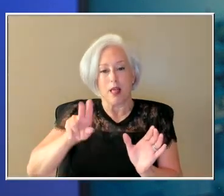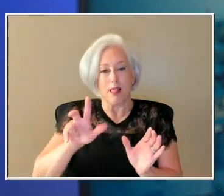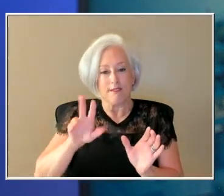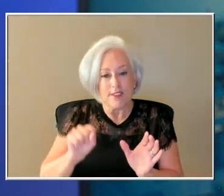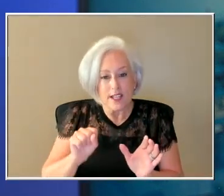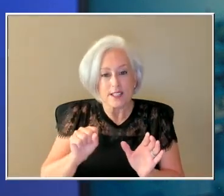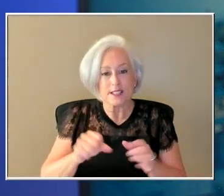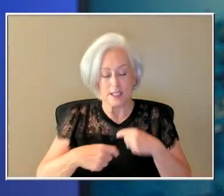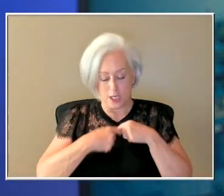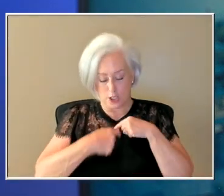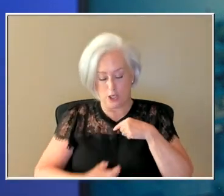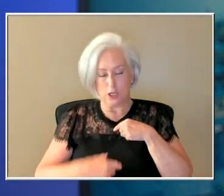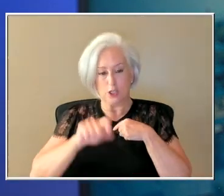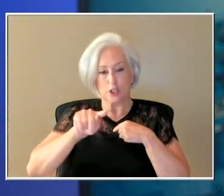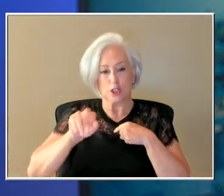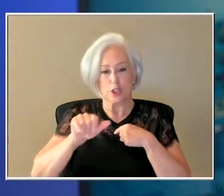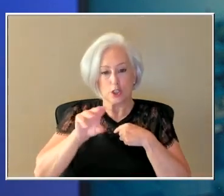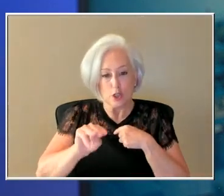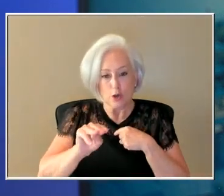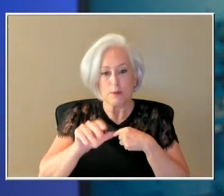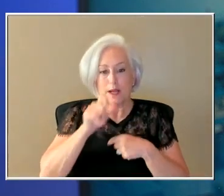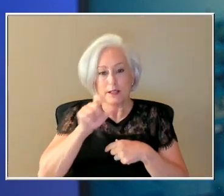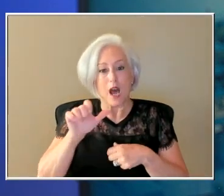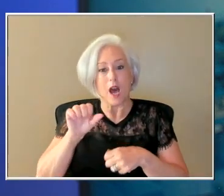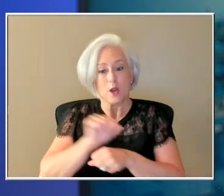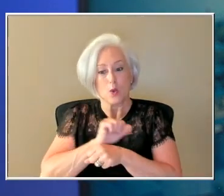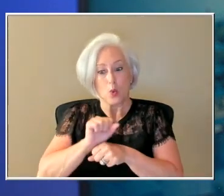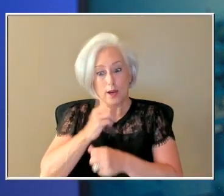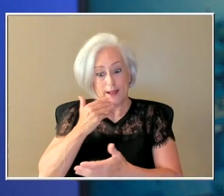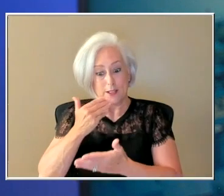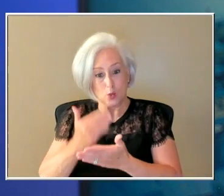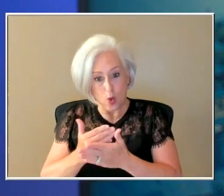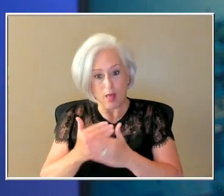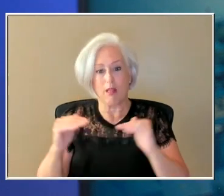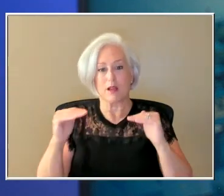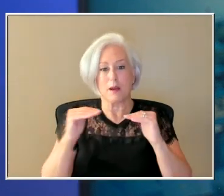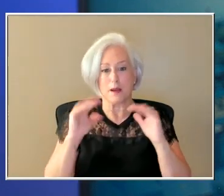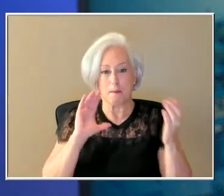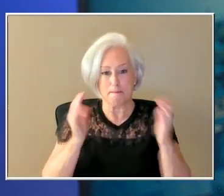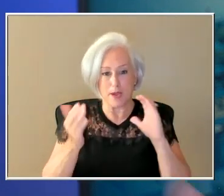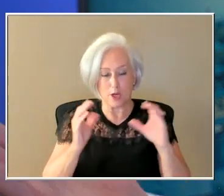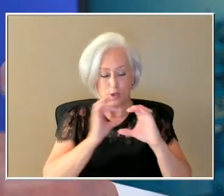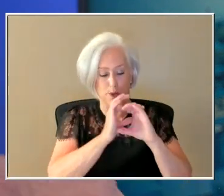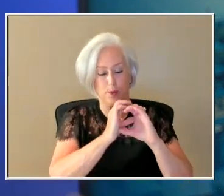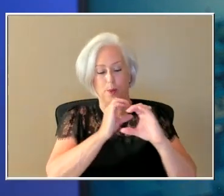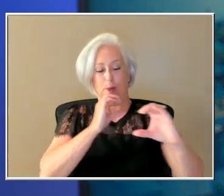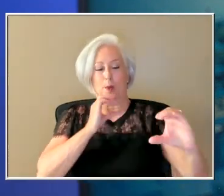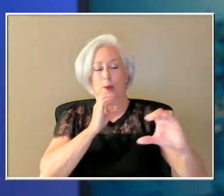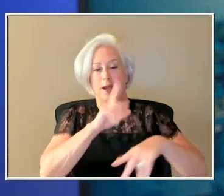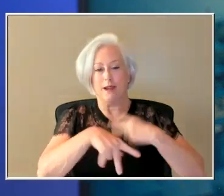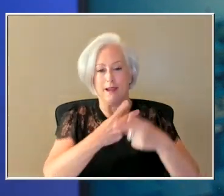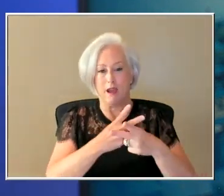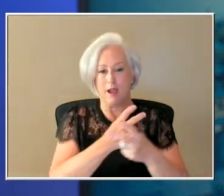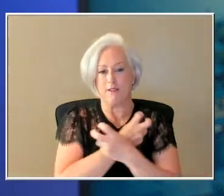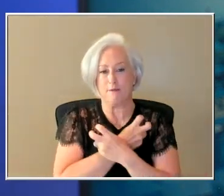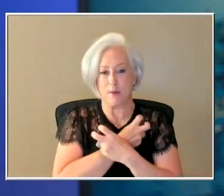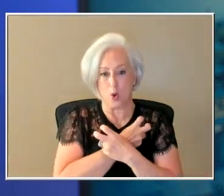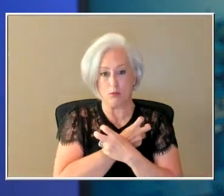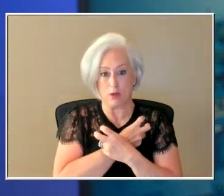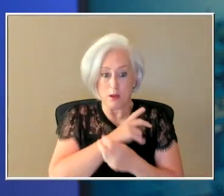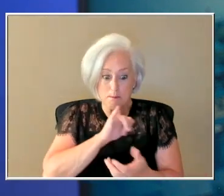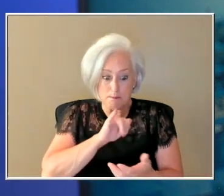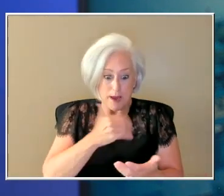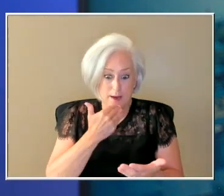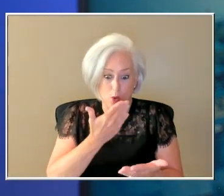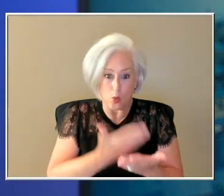outcome as in the tubular bones, but it's certainly worth a trial at it, because the other option is, and this is what Zac's going to talk about, is